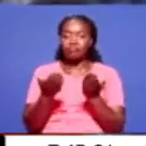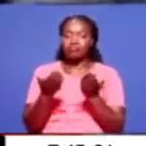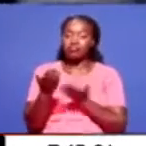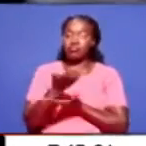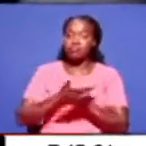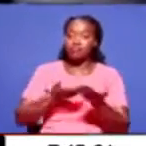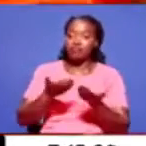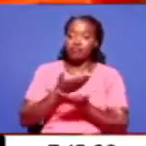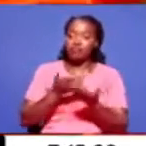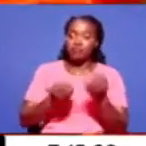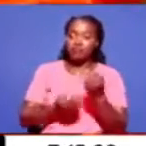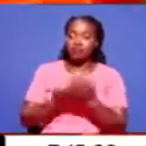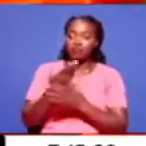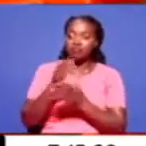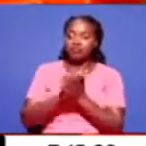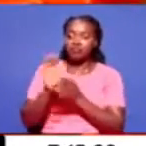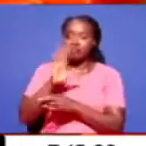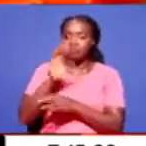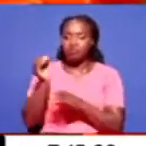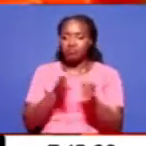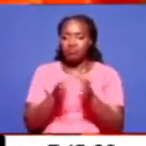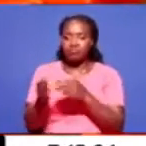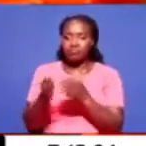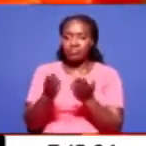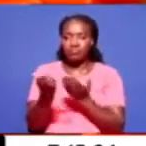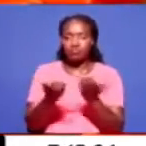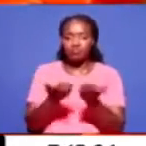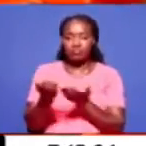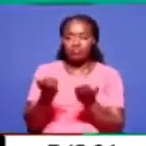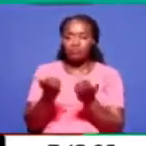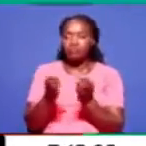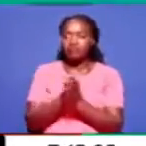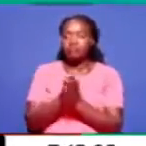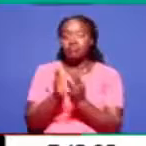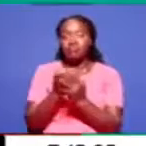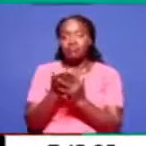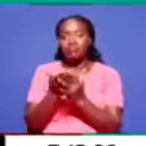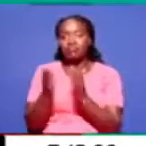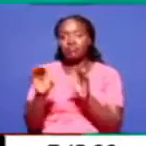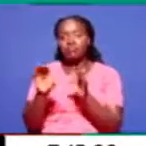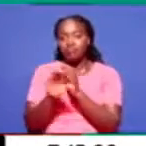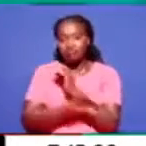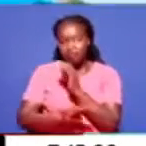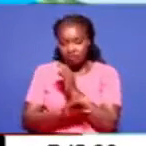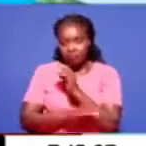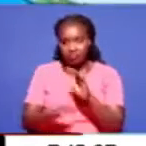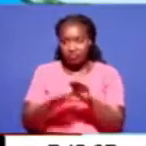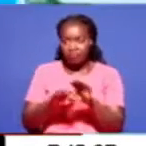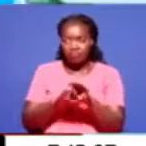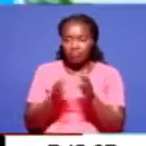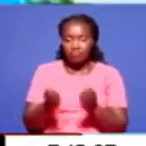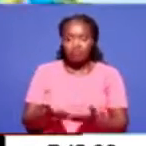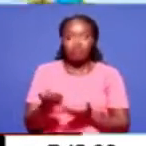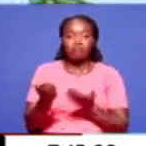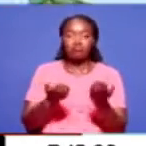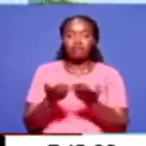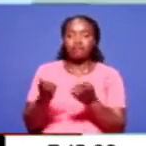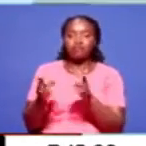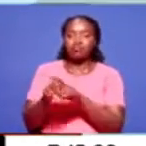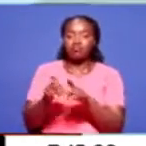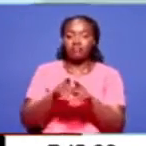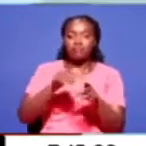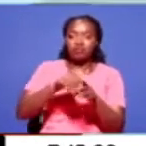barani Afrika, fursa za kibiashara baina ya nchi wanachama na pia kuboresha biashara na uwekezaji wa kibiashara barani